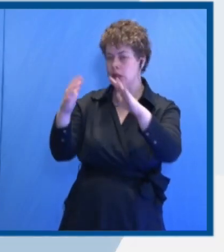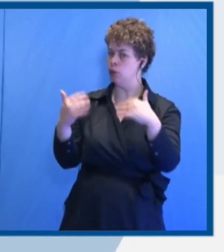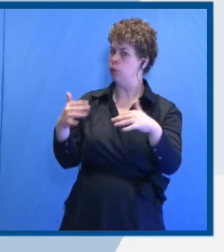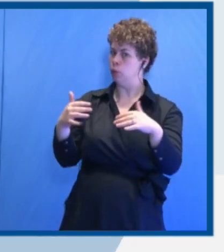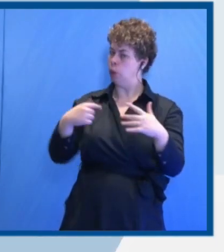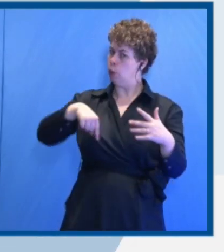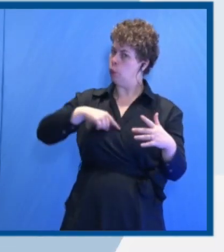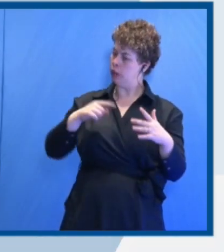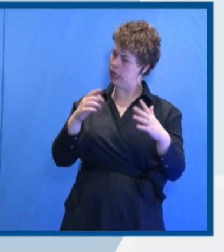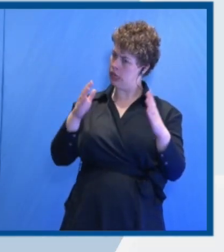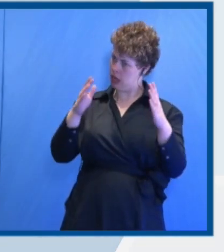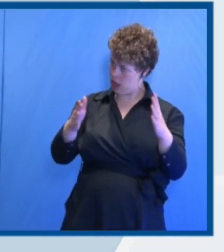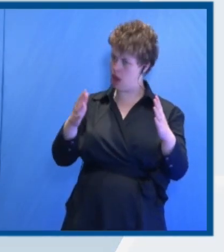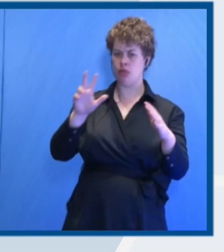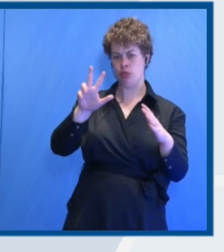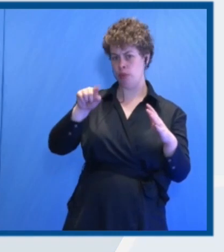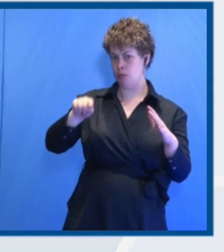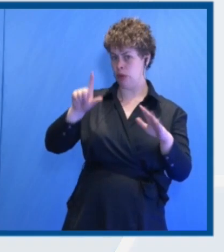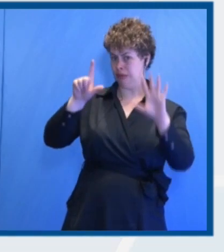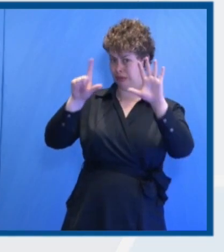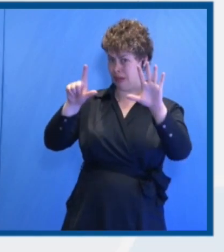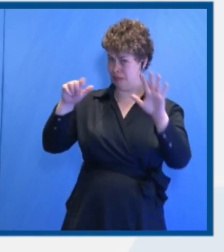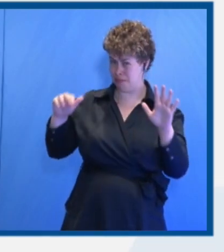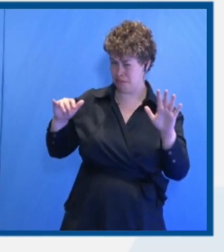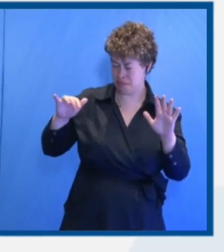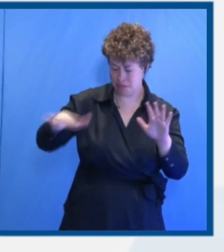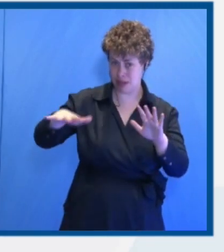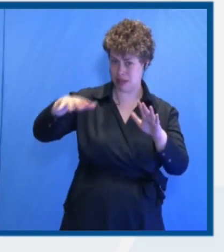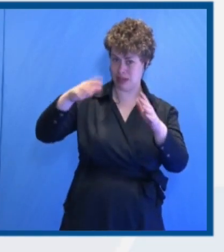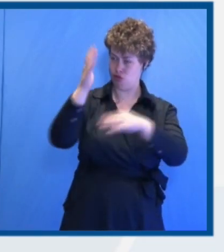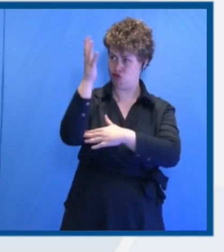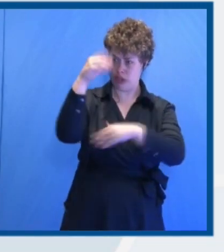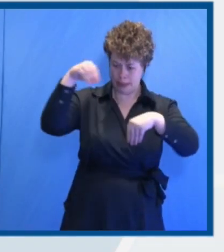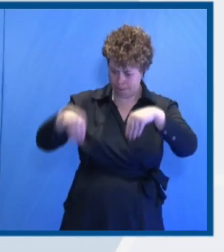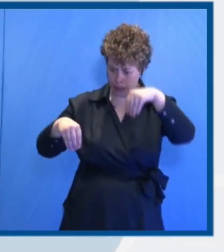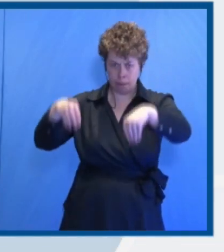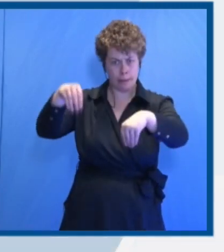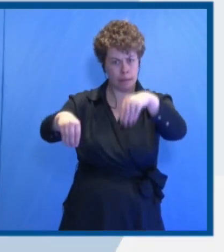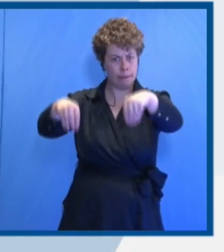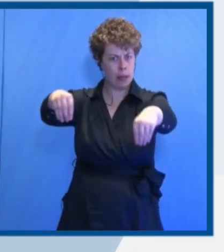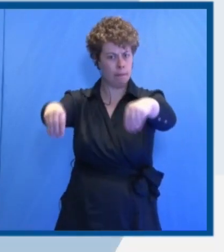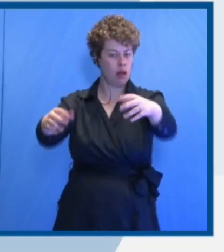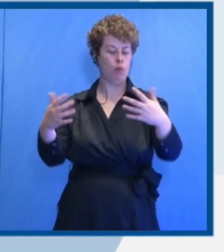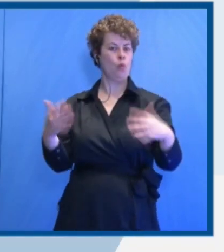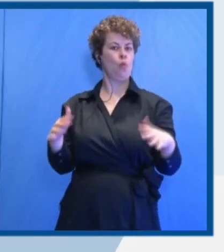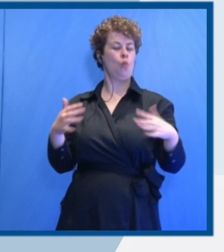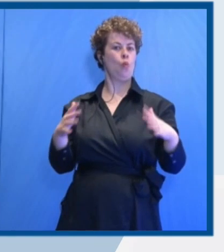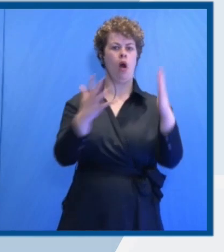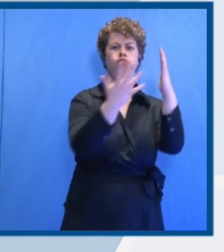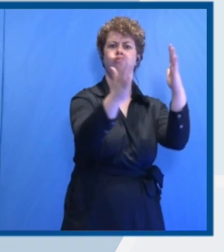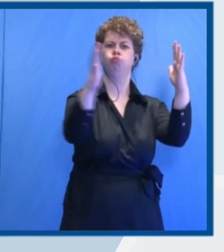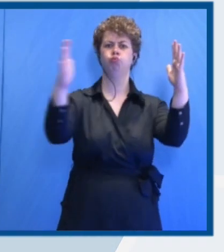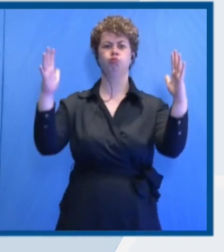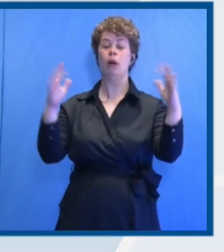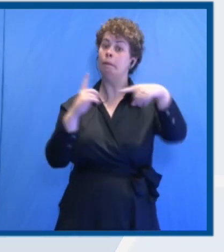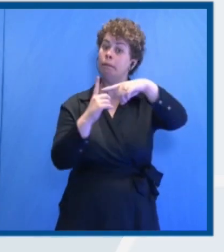3.7 million trees in the last 6 years, including some of the most globally highly needed